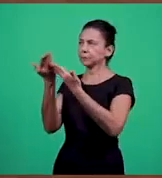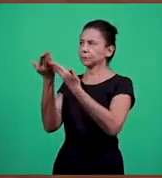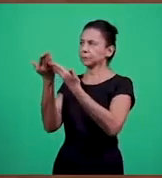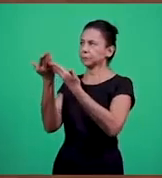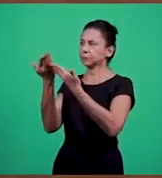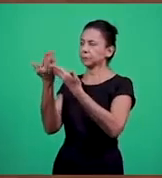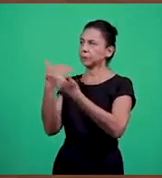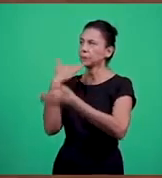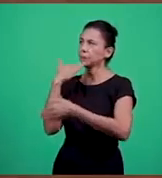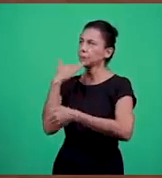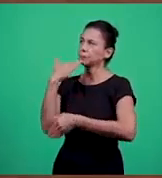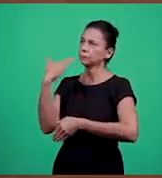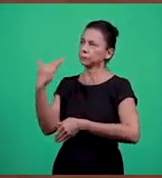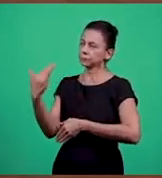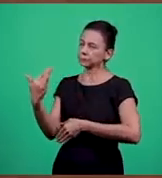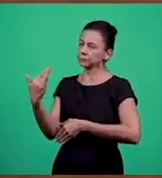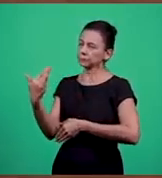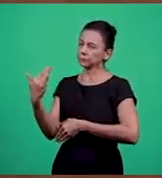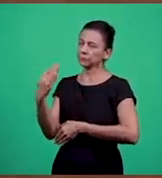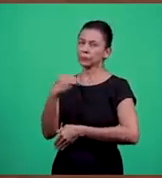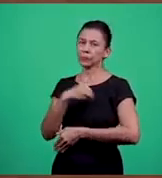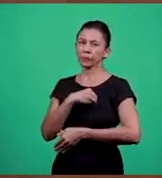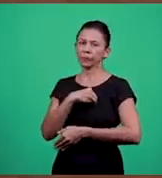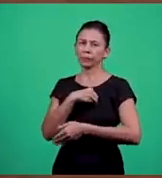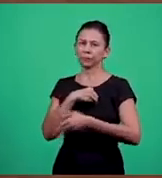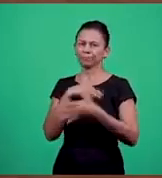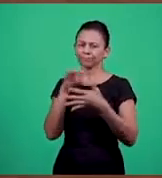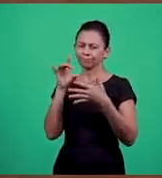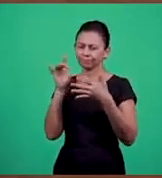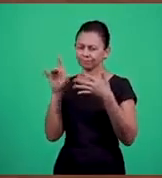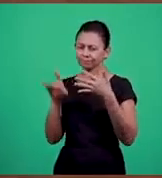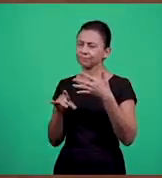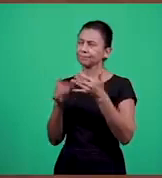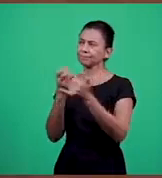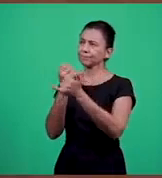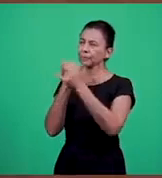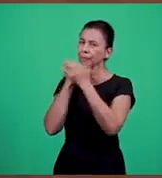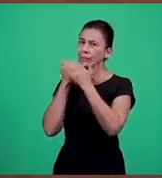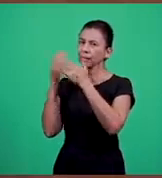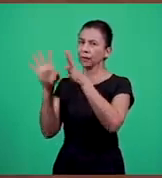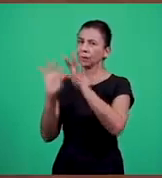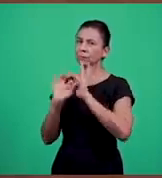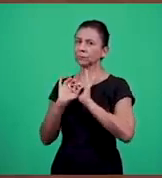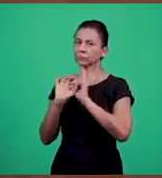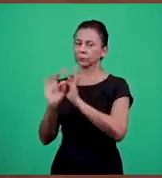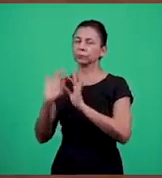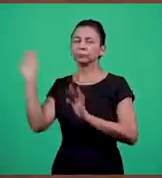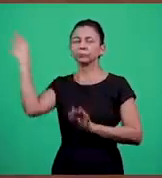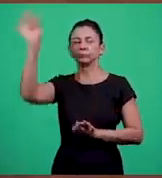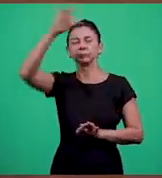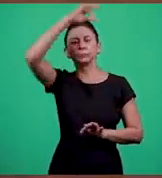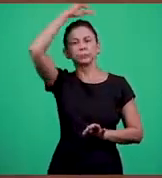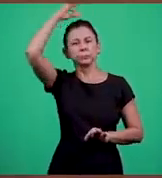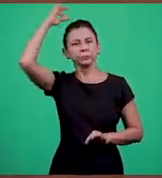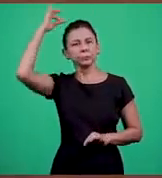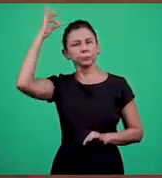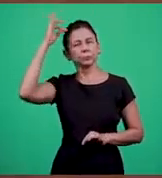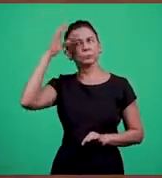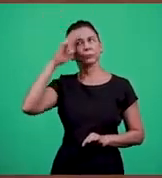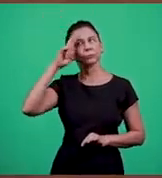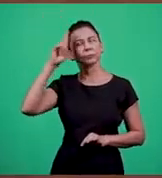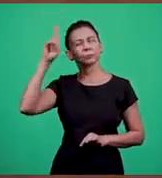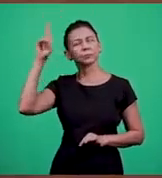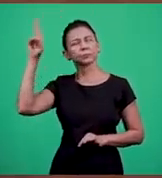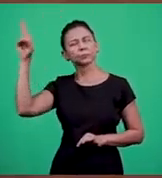altar, and we ask, Lord, forgiveness for our sins, fellowship with your Holy Spirit, and that